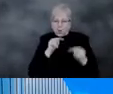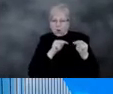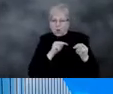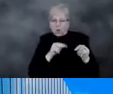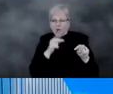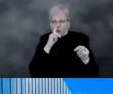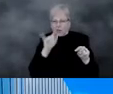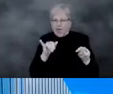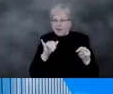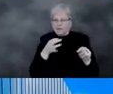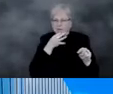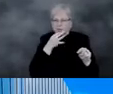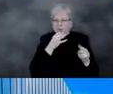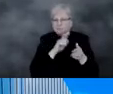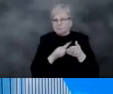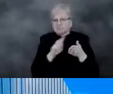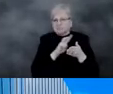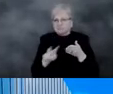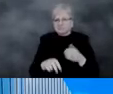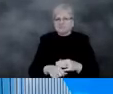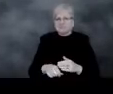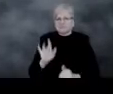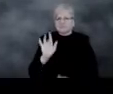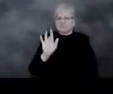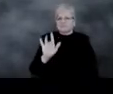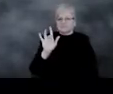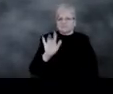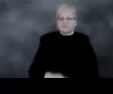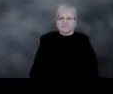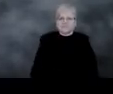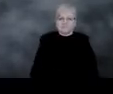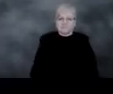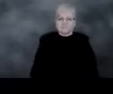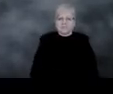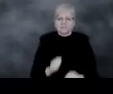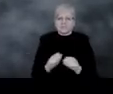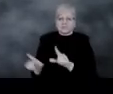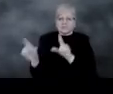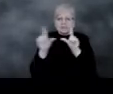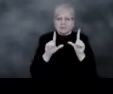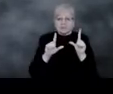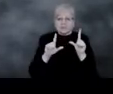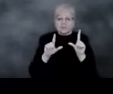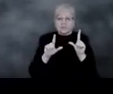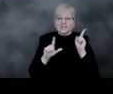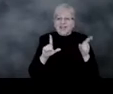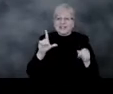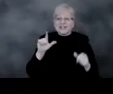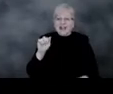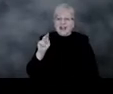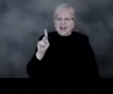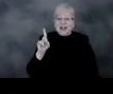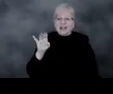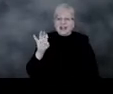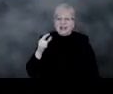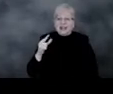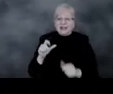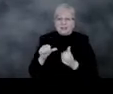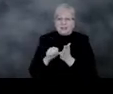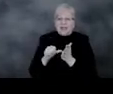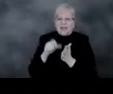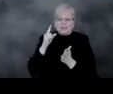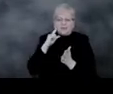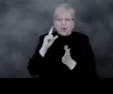few weeks. We'll click log in, and the next page is going to be the landing page of our conference center.